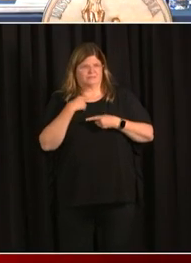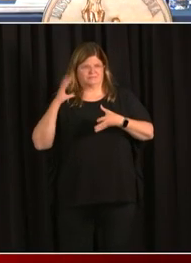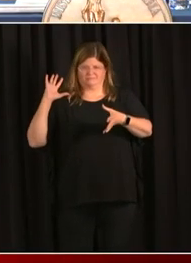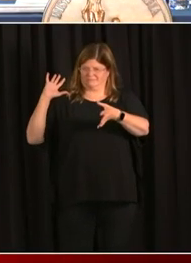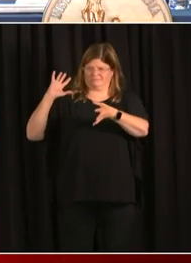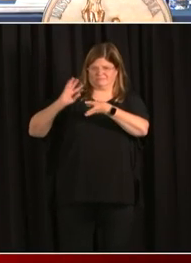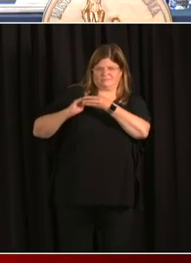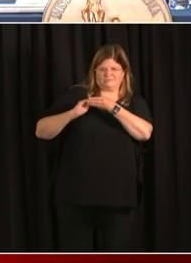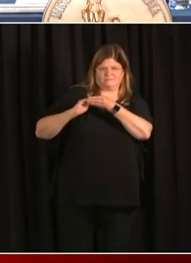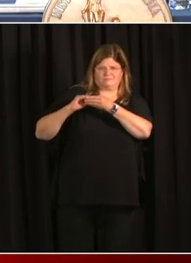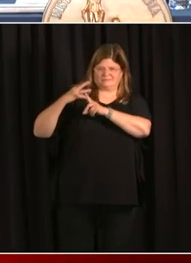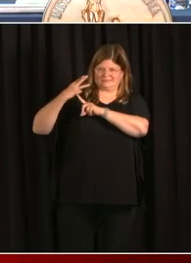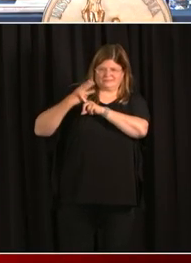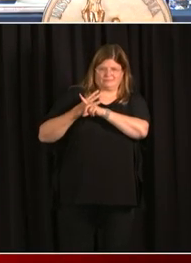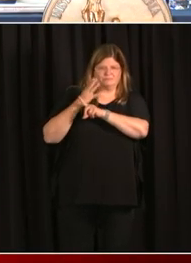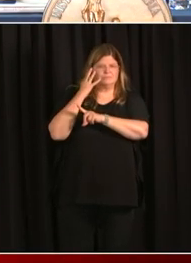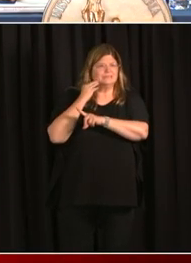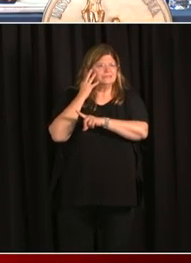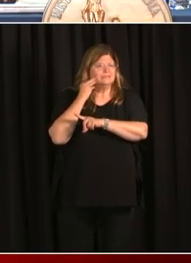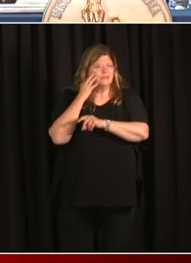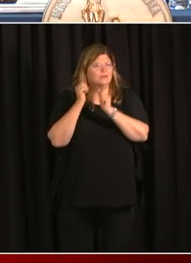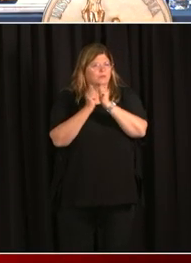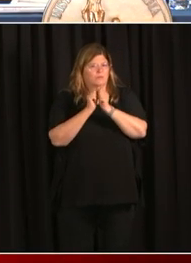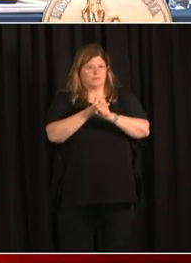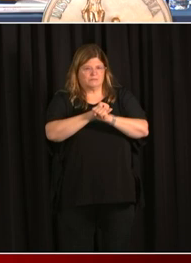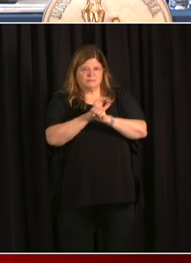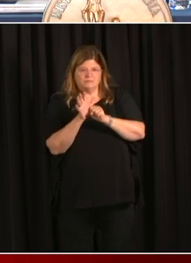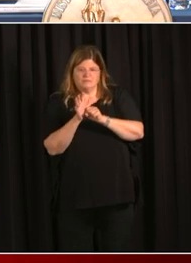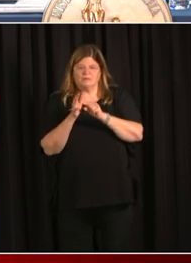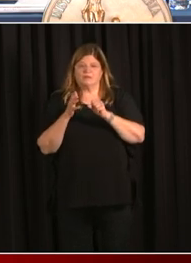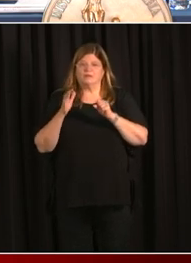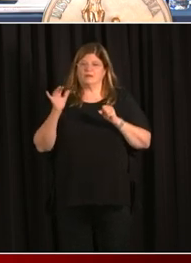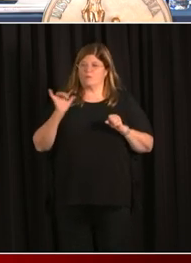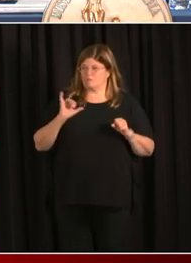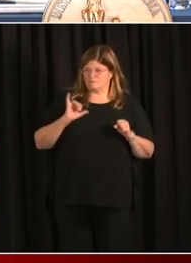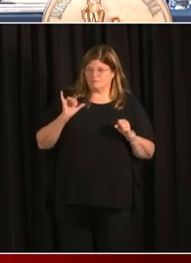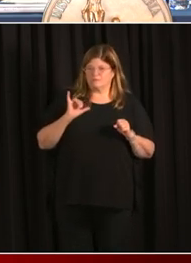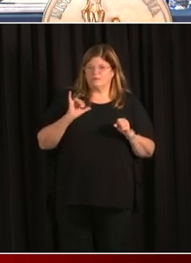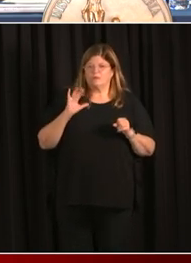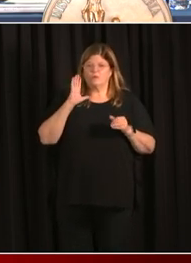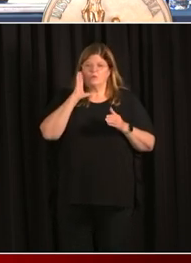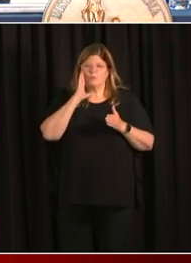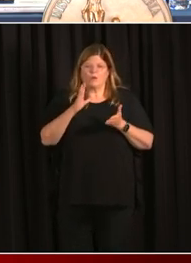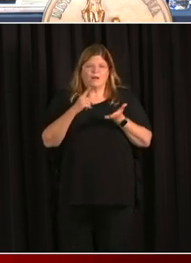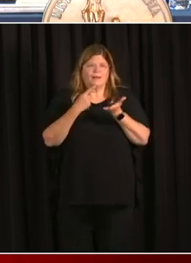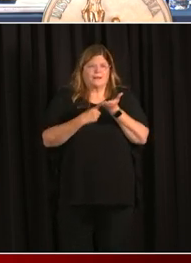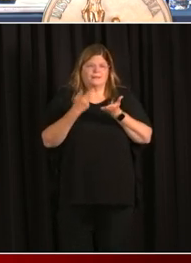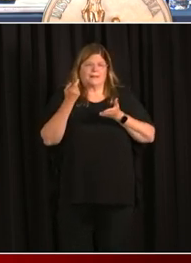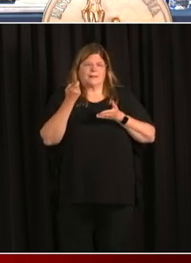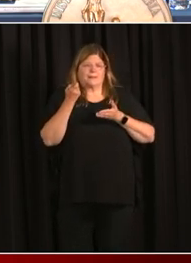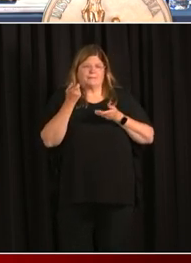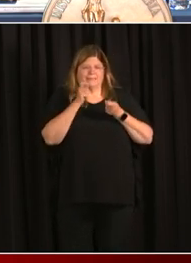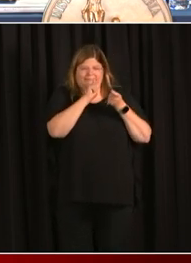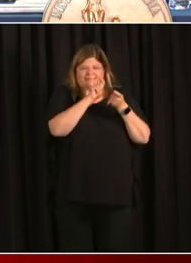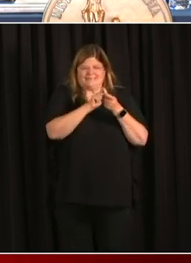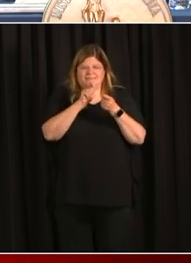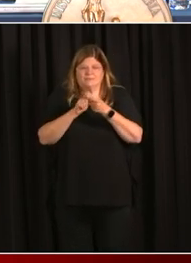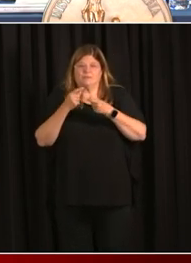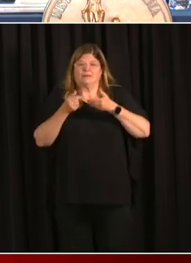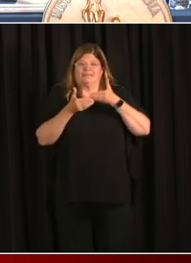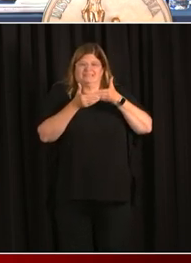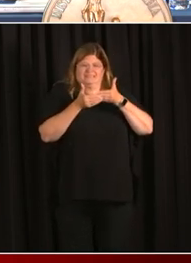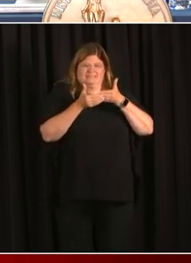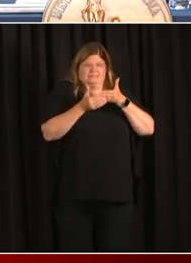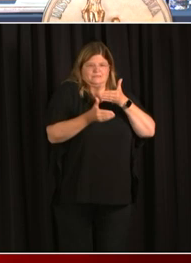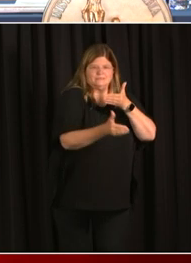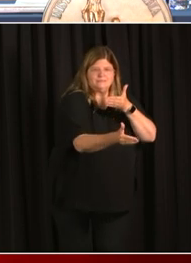the last 6 months with COVID and talk a little bit more about what the next few